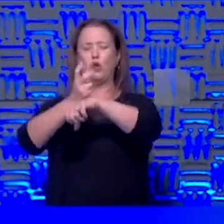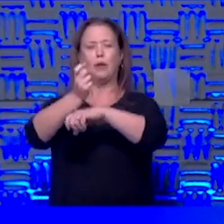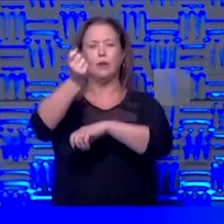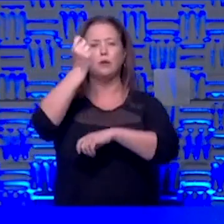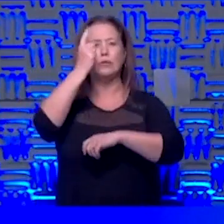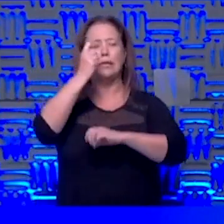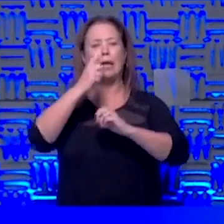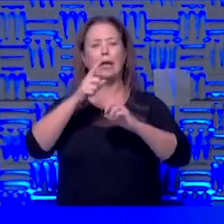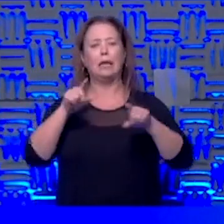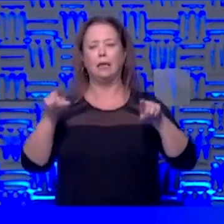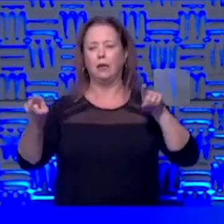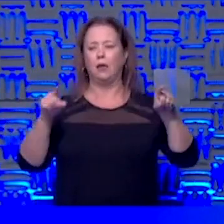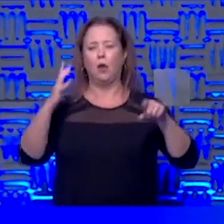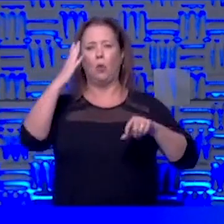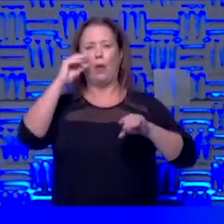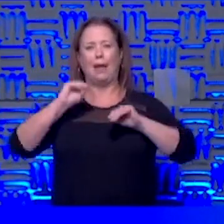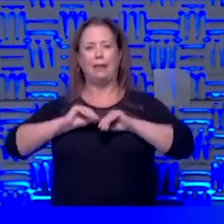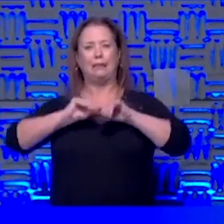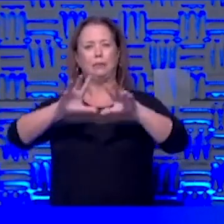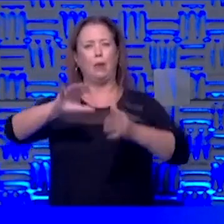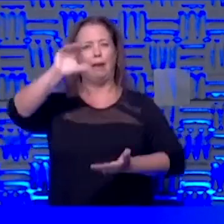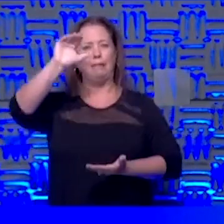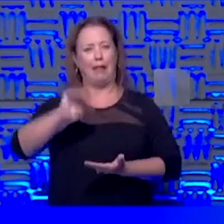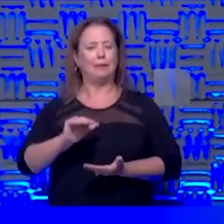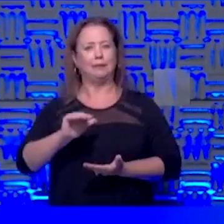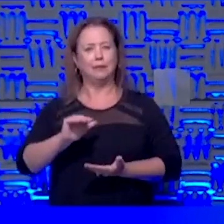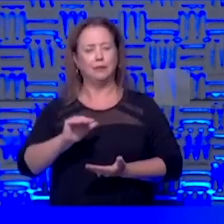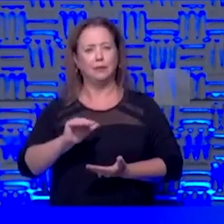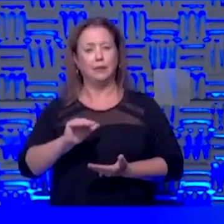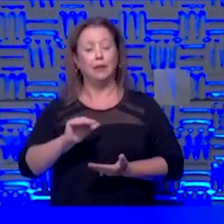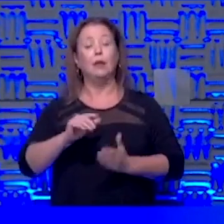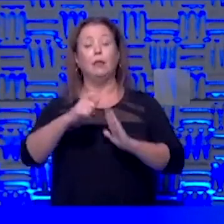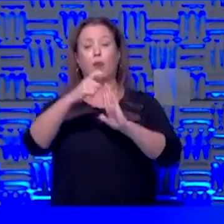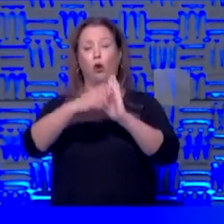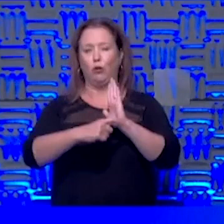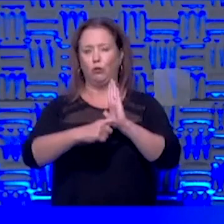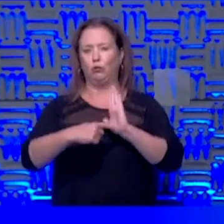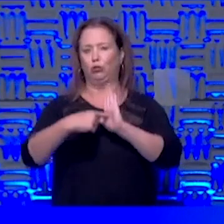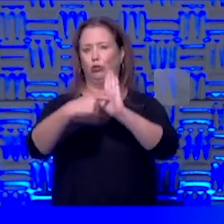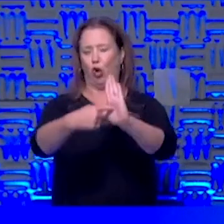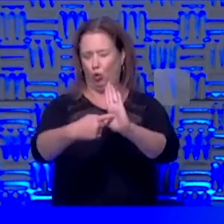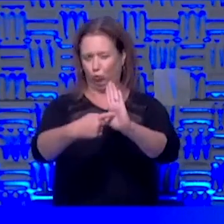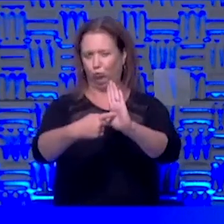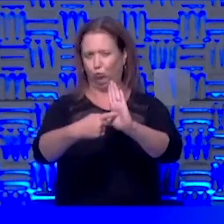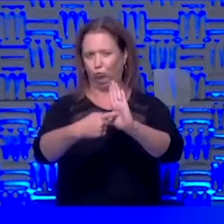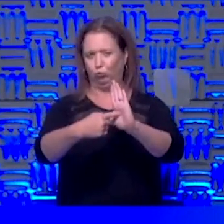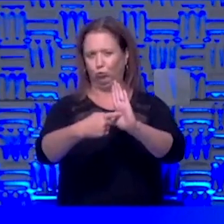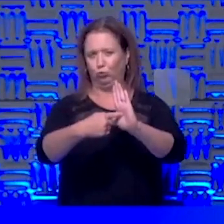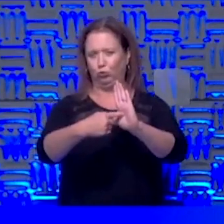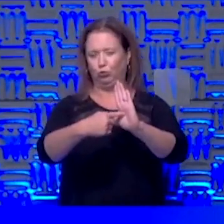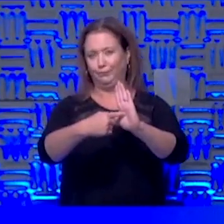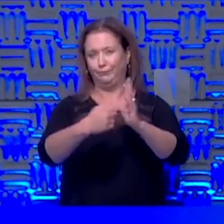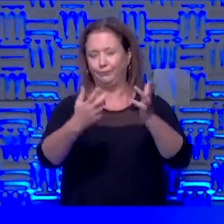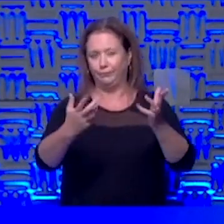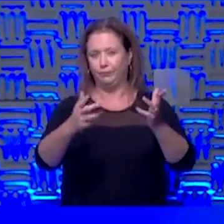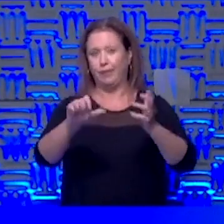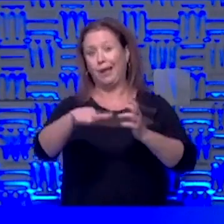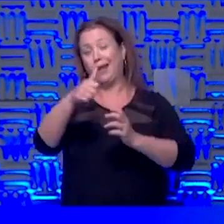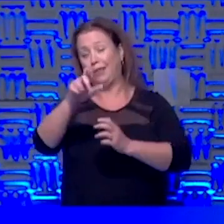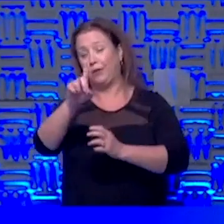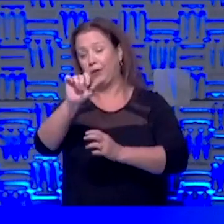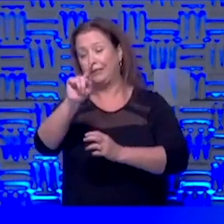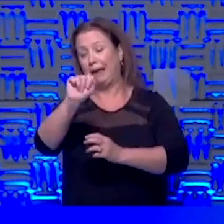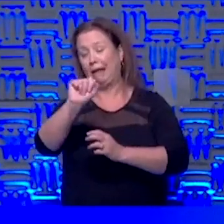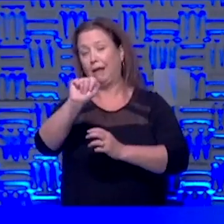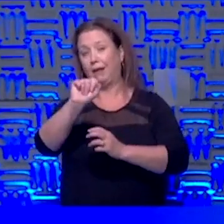understand exactly why they spread it less. This paper, again, just shows that they is another piece of data showing